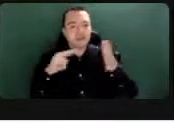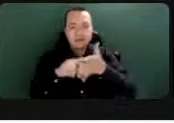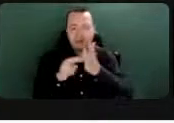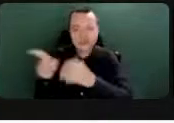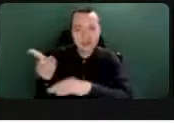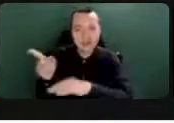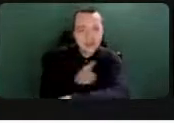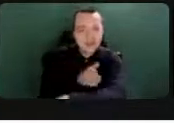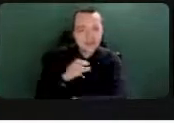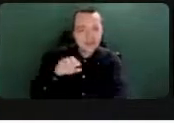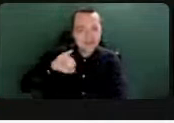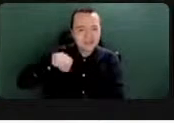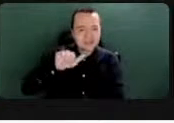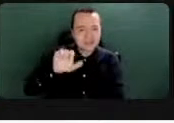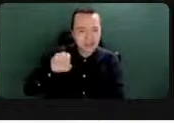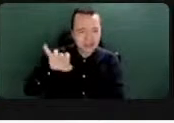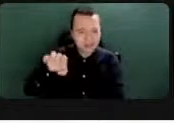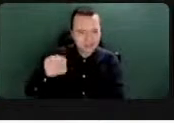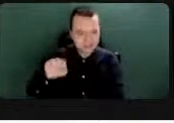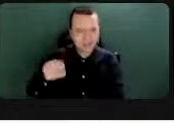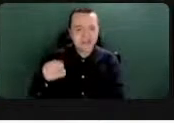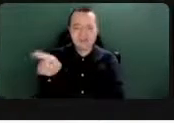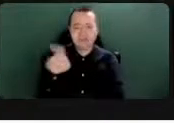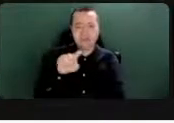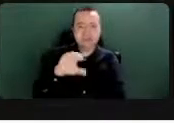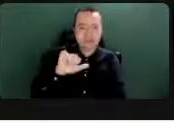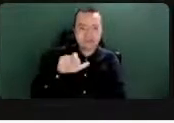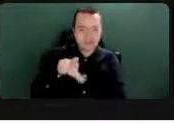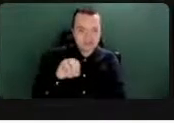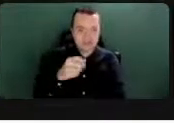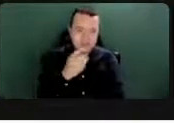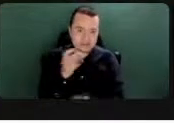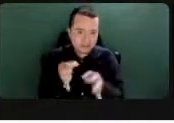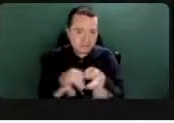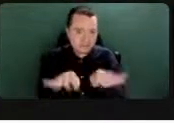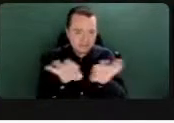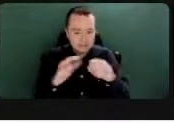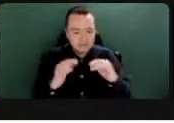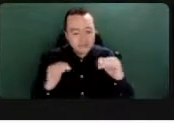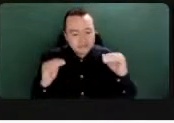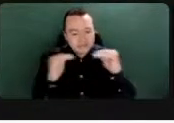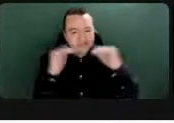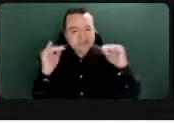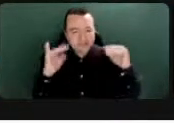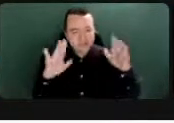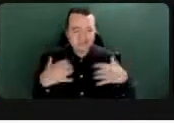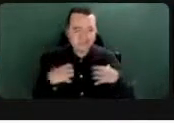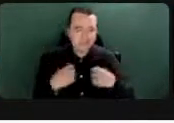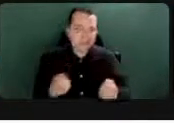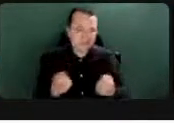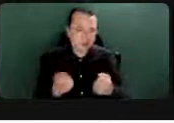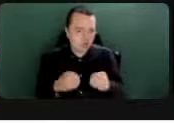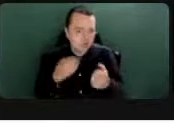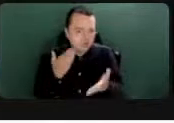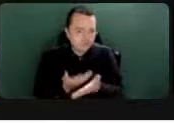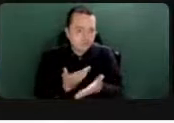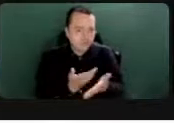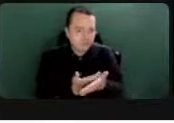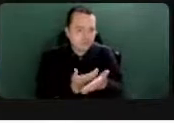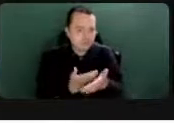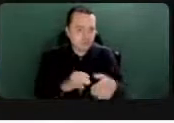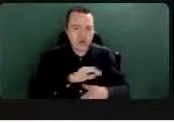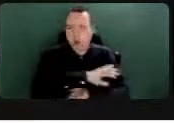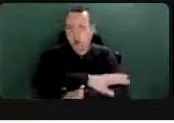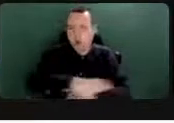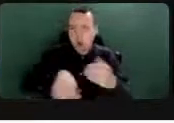now of universal health coverage, access to health and social care for everybody. We need to see what